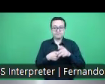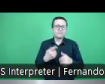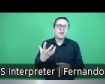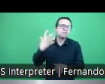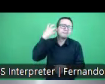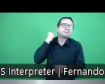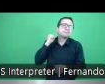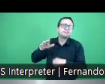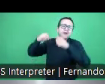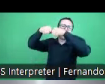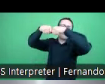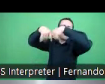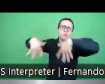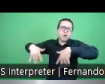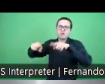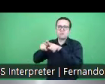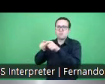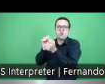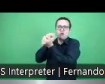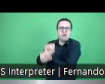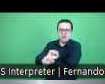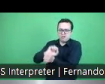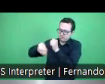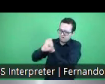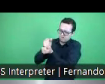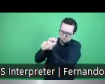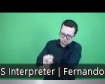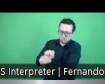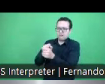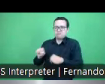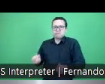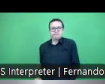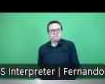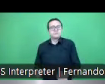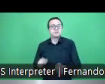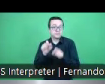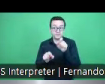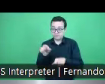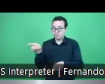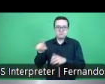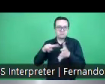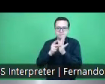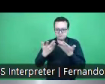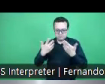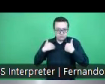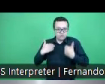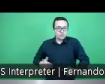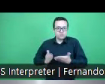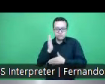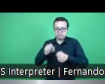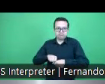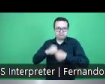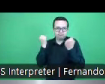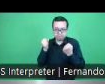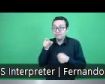rehabilitasi lot of atau social care violations of mental human rights institution and di the Indonesia. use of a lot of violence in this mental care MHA dan institutions saya in juga